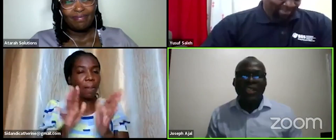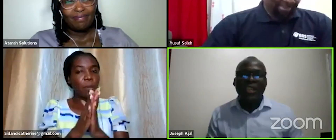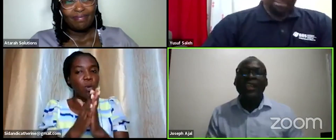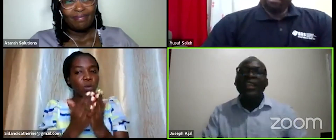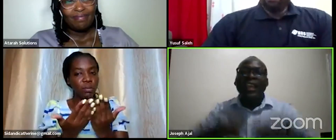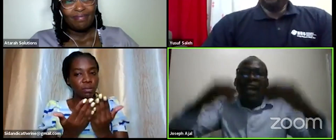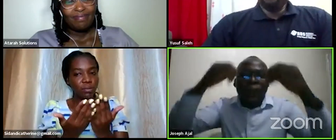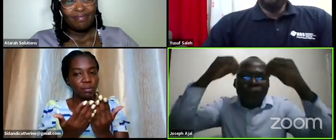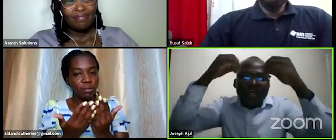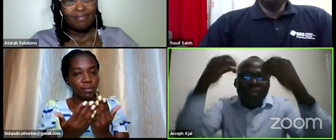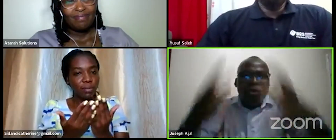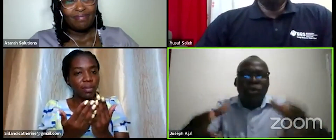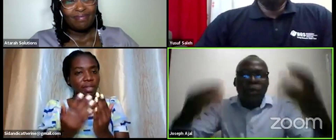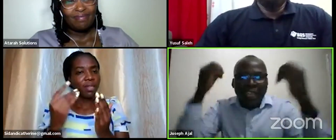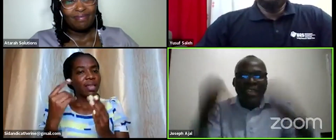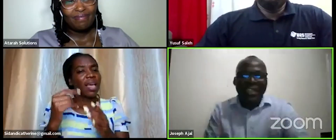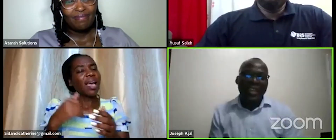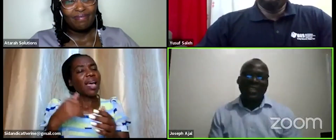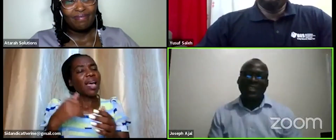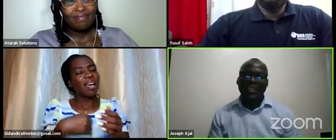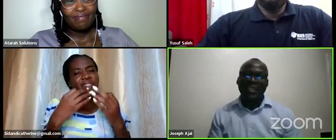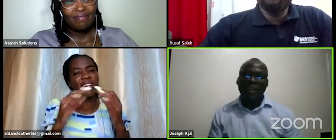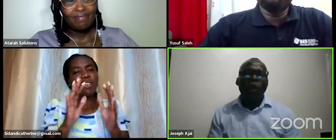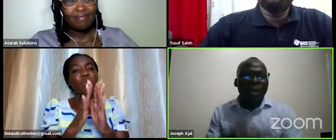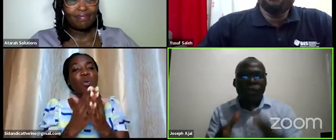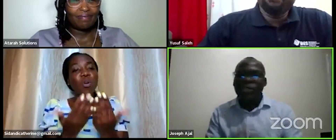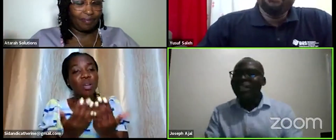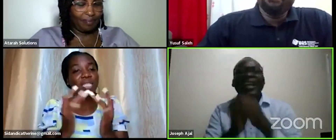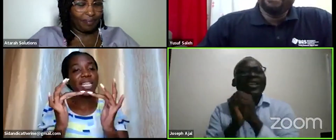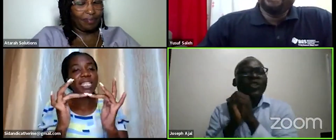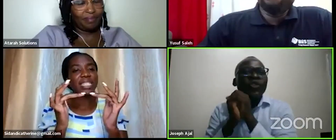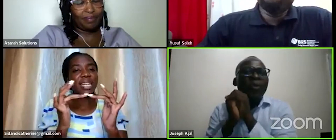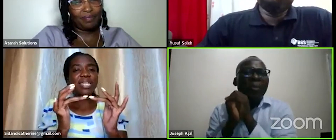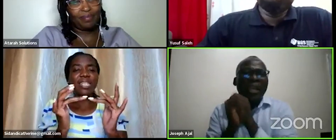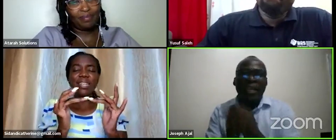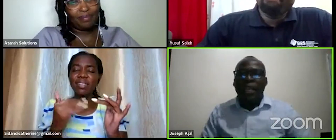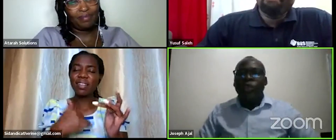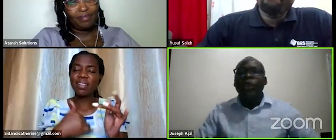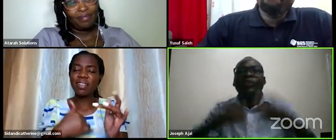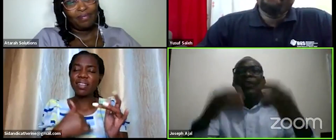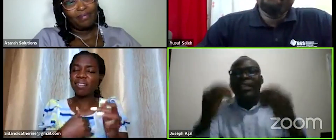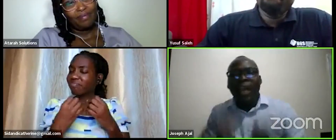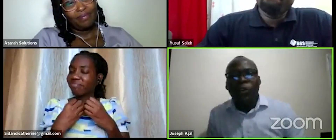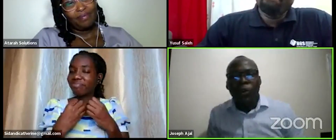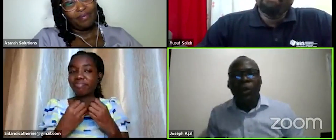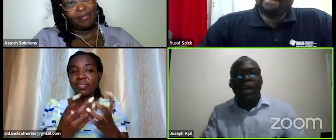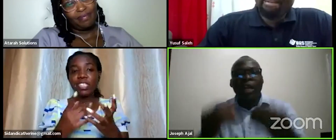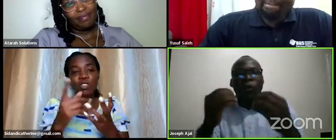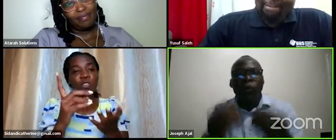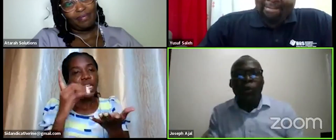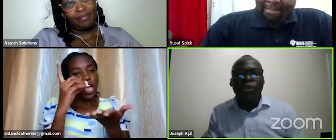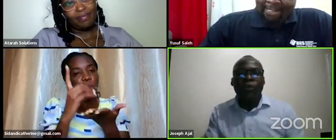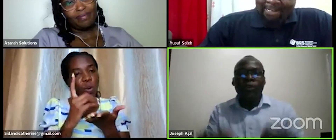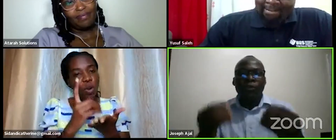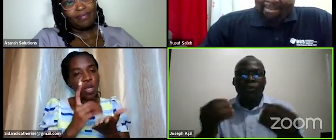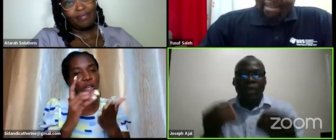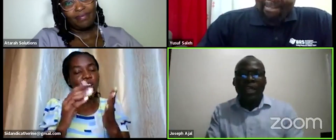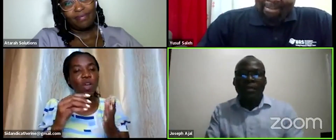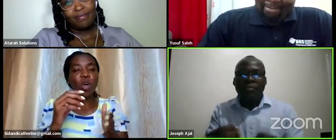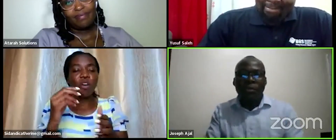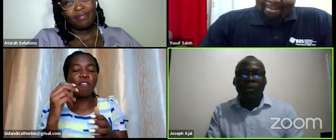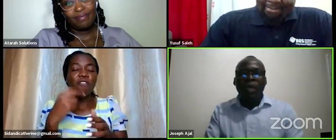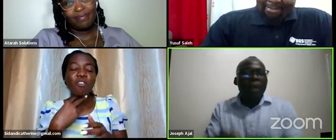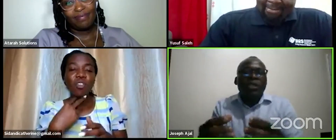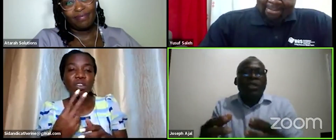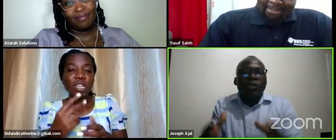For goodness sake, there are free books on the internet. Open source, there are so many. You can even download an audio